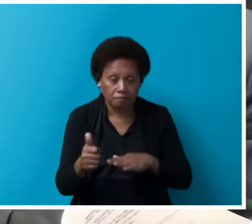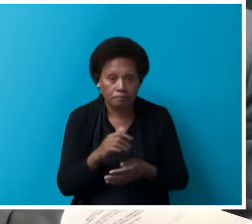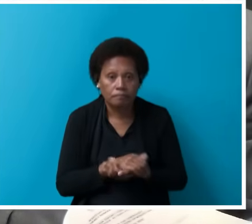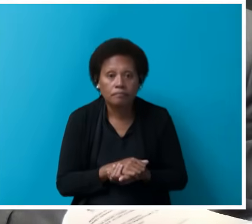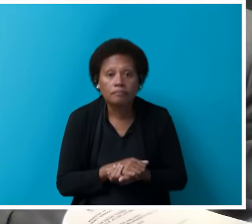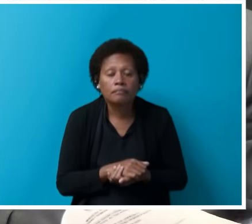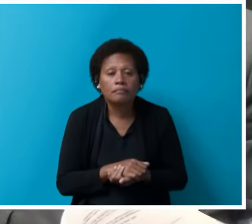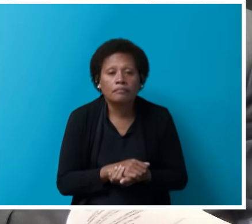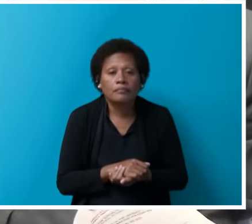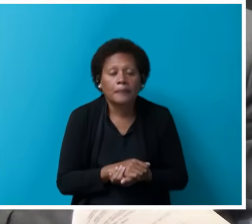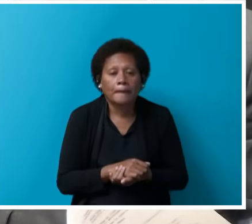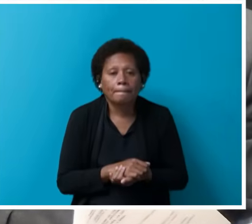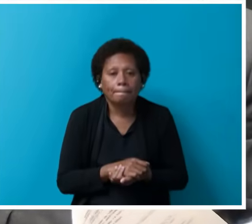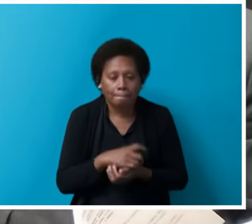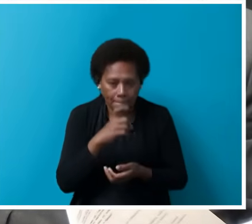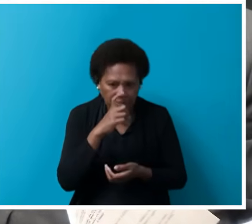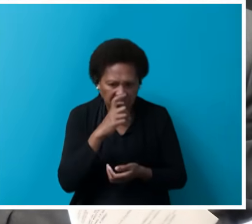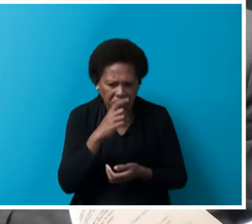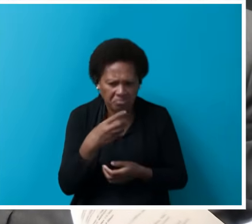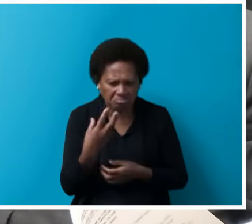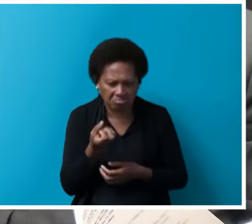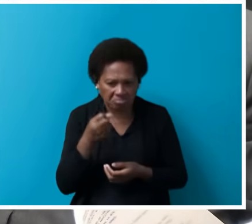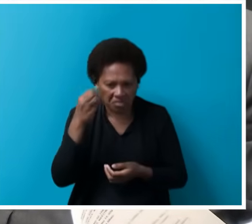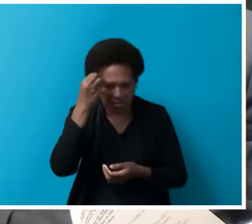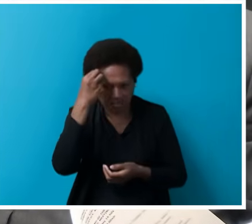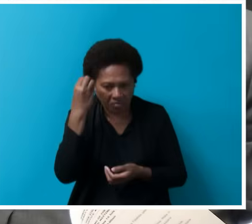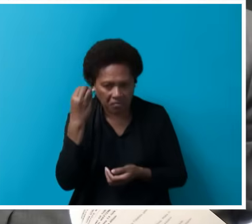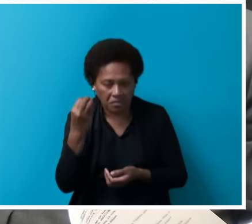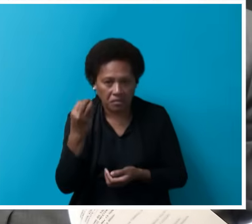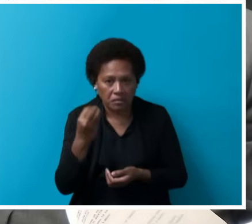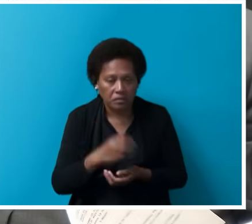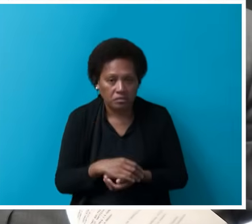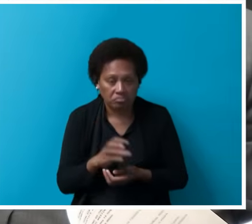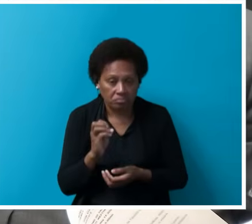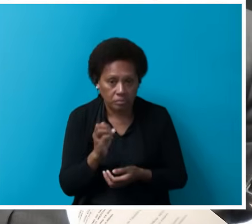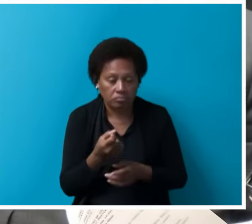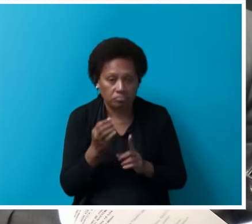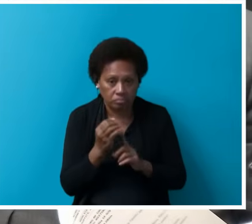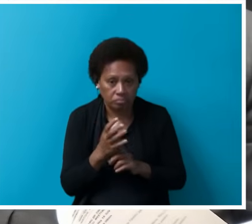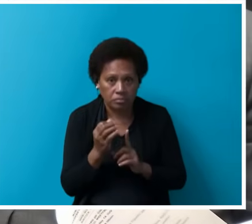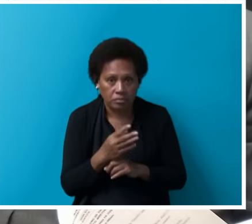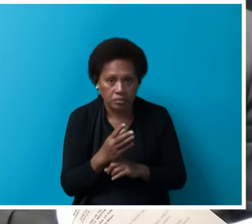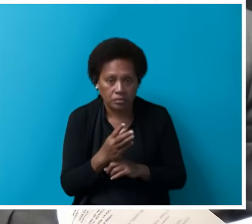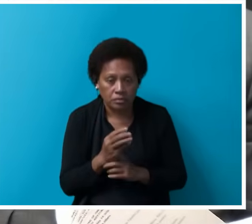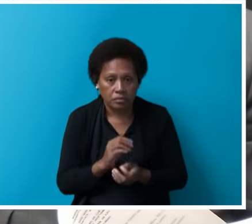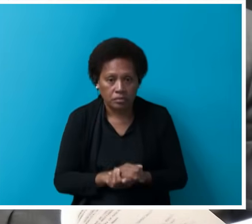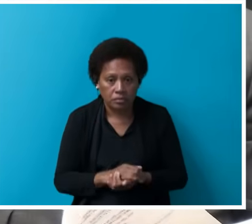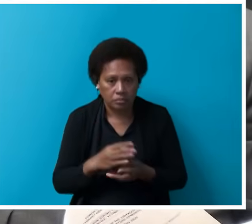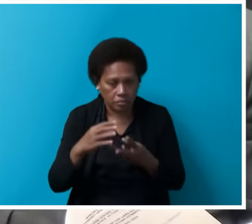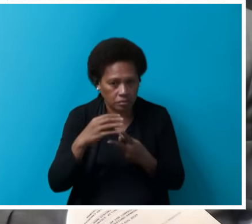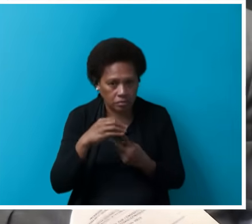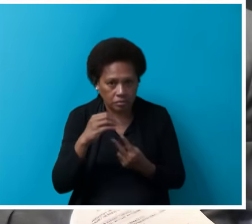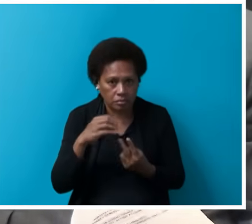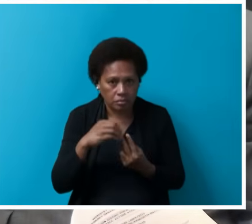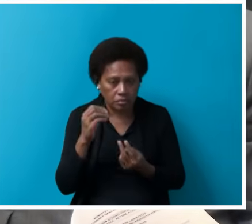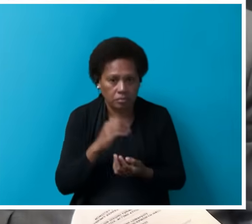have all kinds of opinion and views about it. And that's why it's important for us to choose our